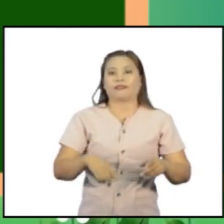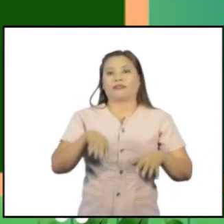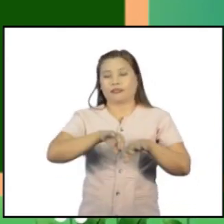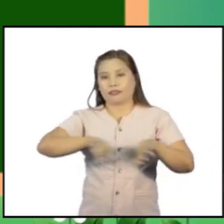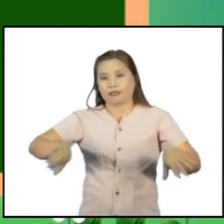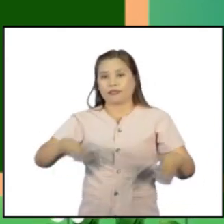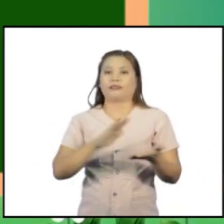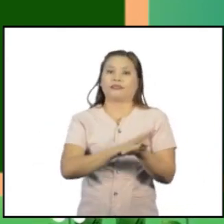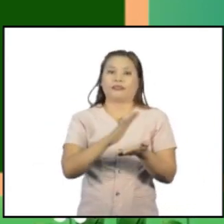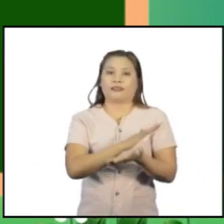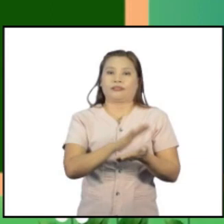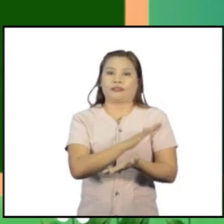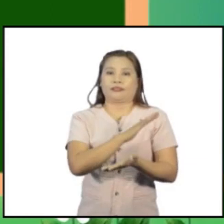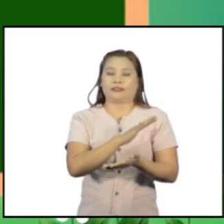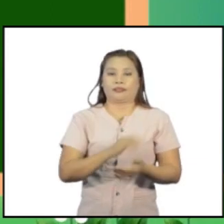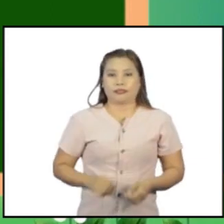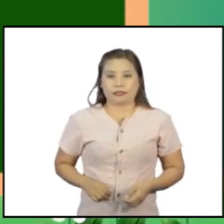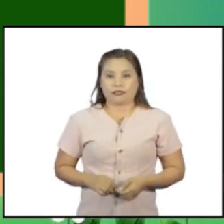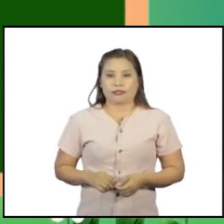separate sheet of paper.